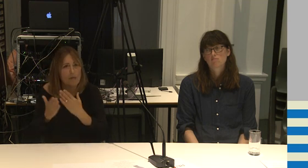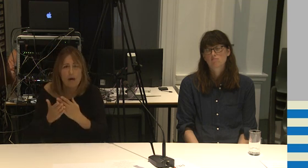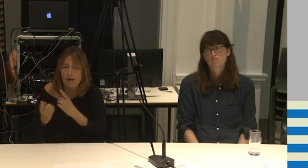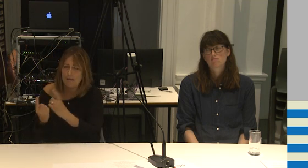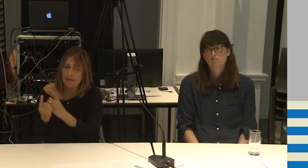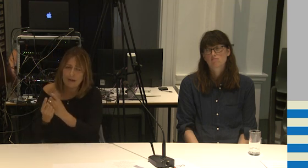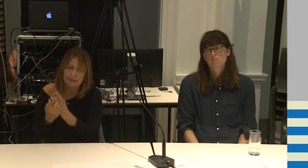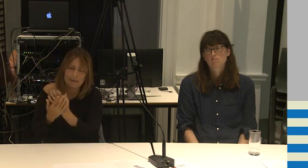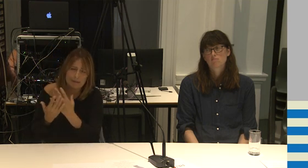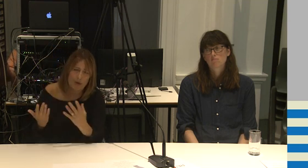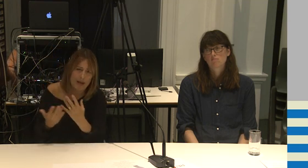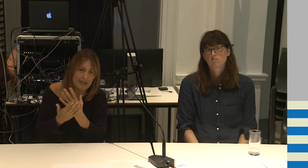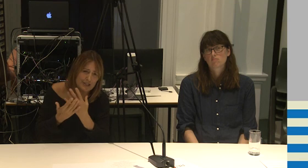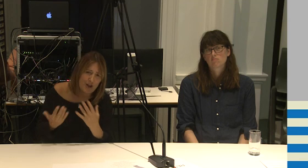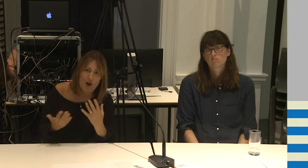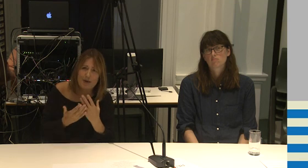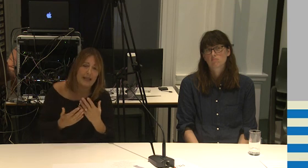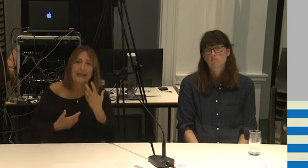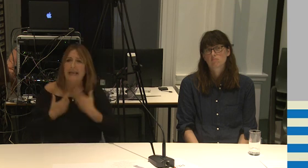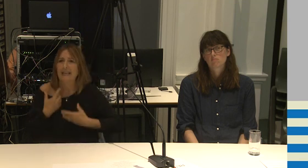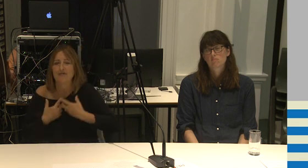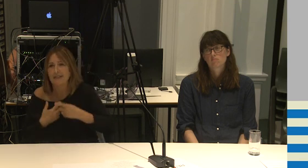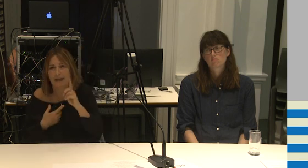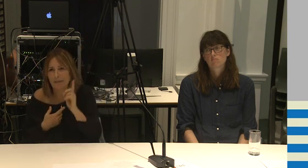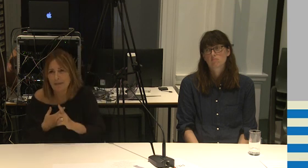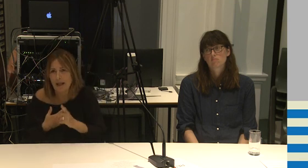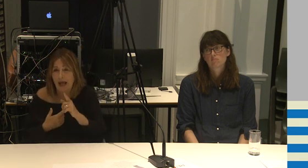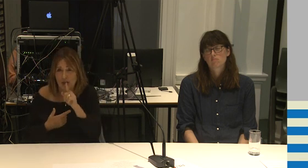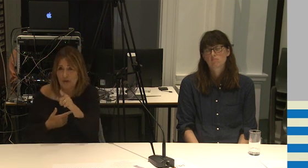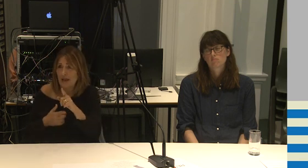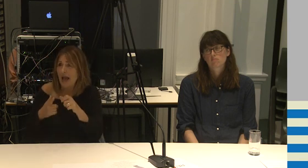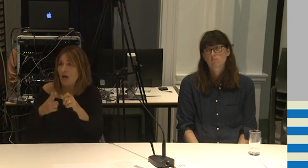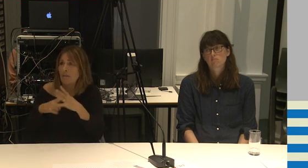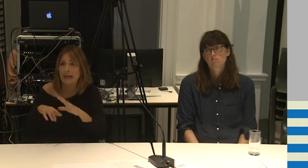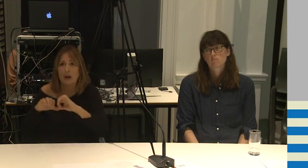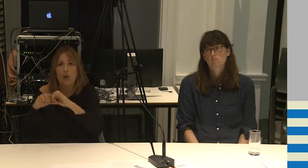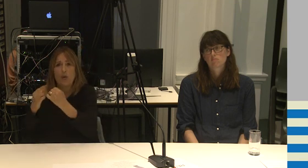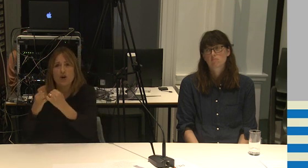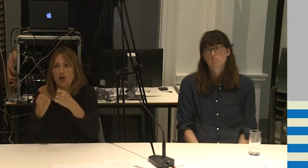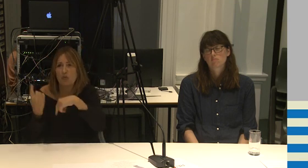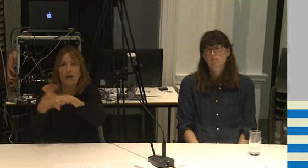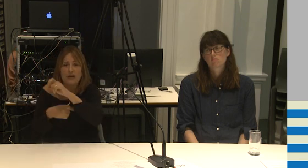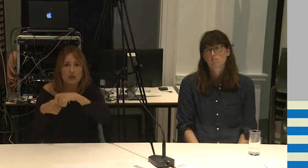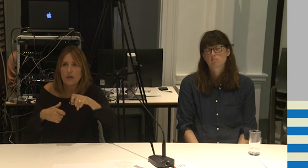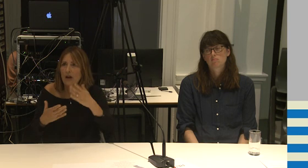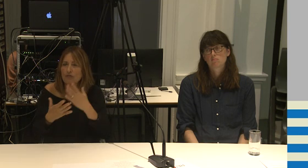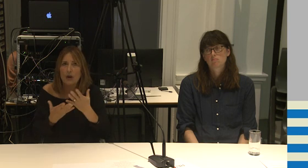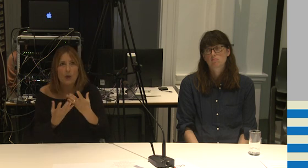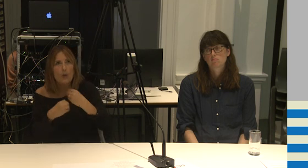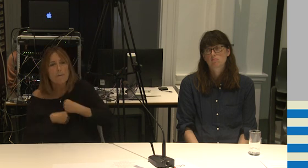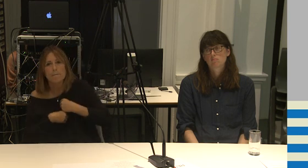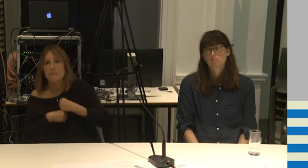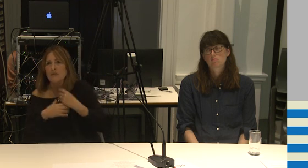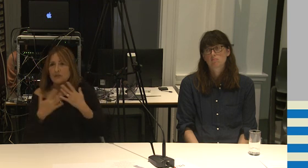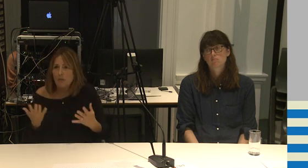people, but having witnessed, like Aaron did so many workshops with my students, which were really fascinating, and they all got so much out of it. And it should be the case